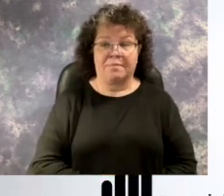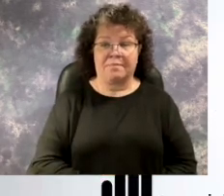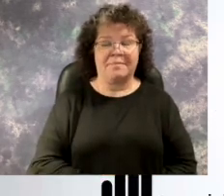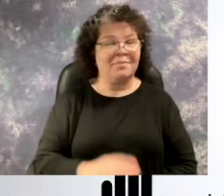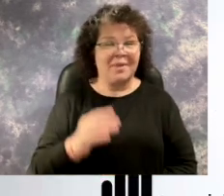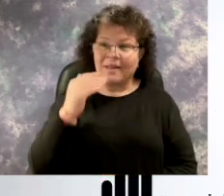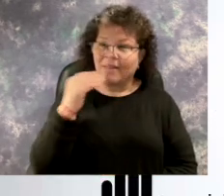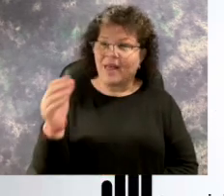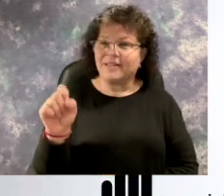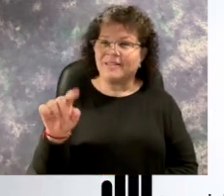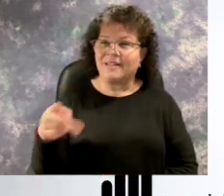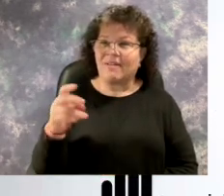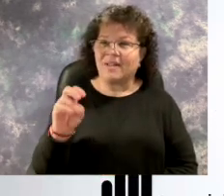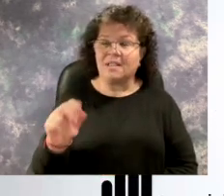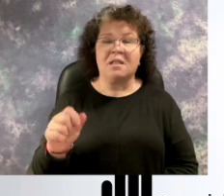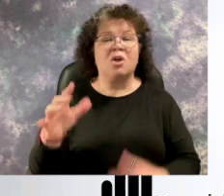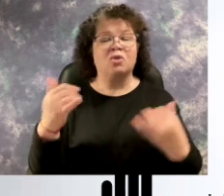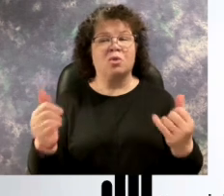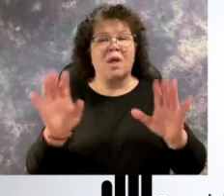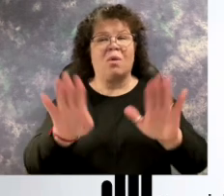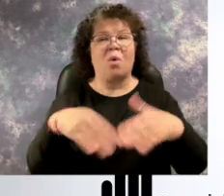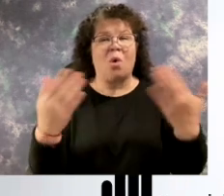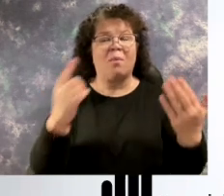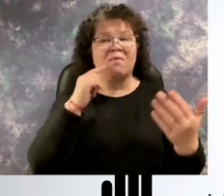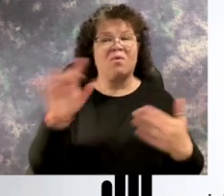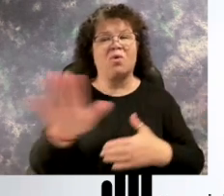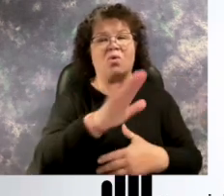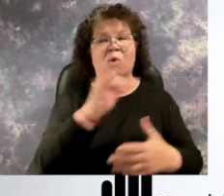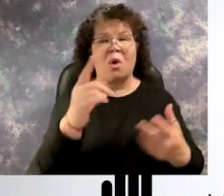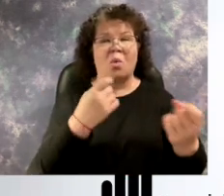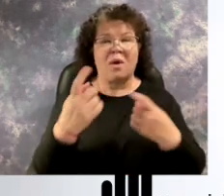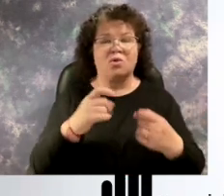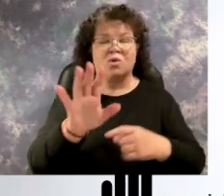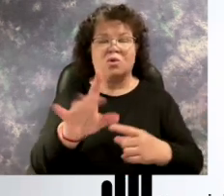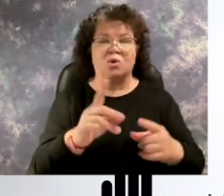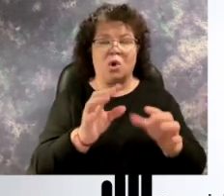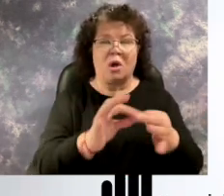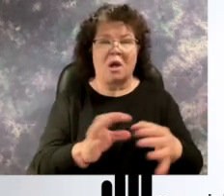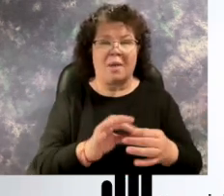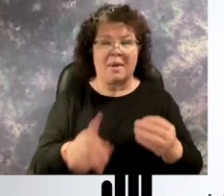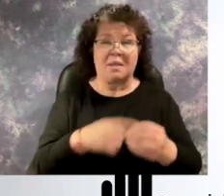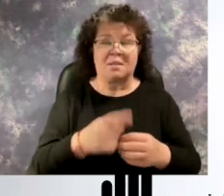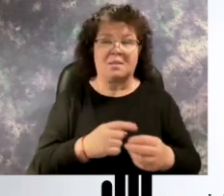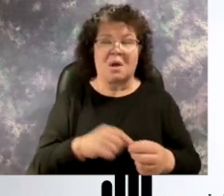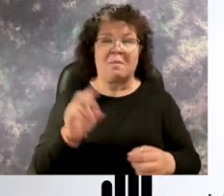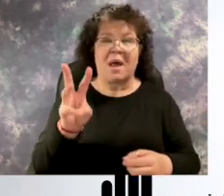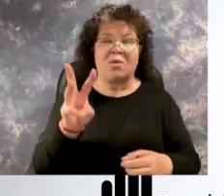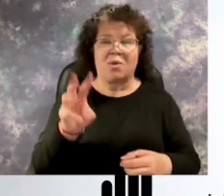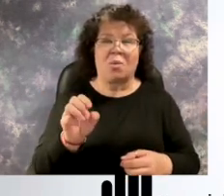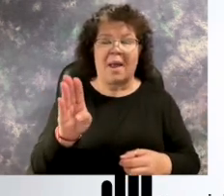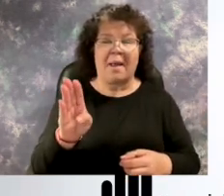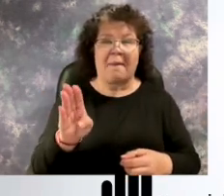Thanks, Stephanie. So we'll now open the floor for questions and comments regarding Stephanie's webpage tutorial. Please hold any